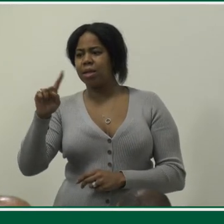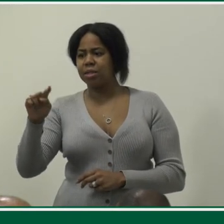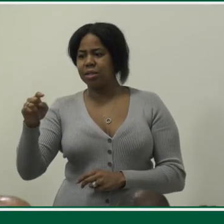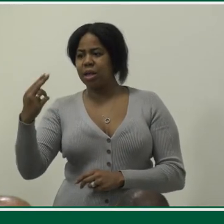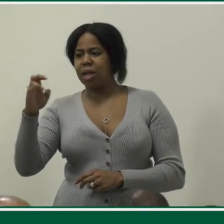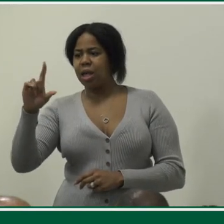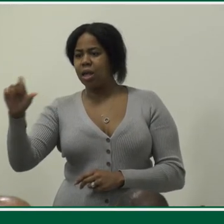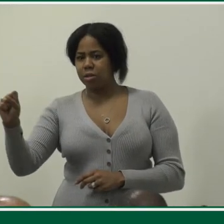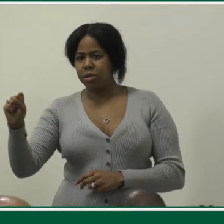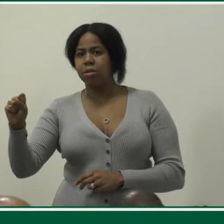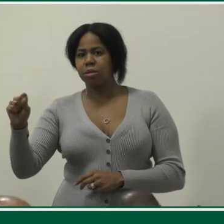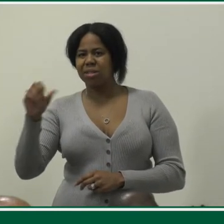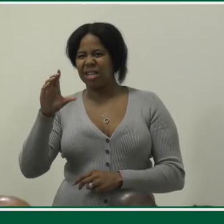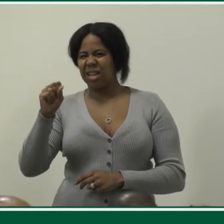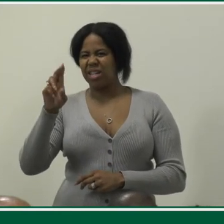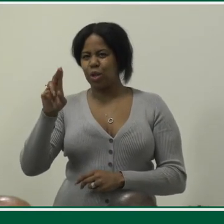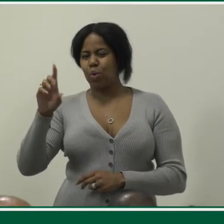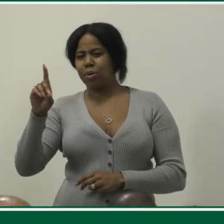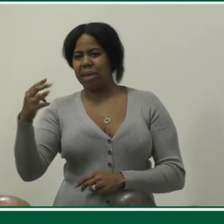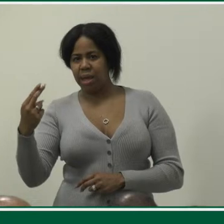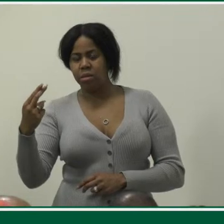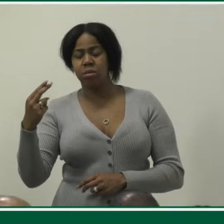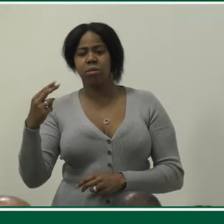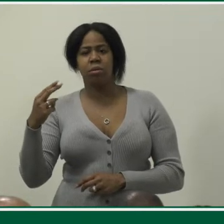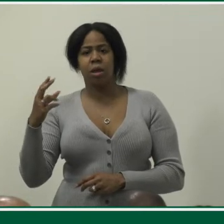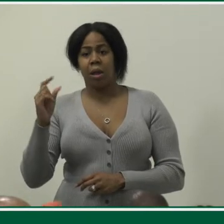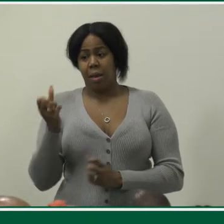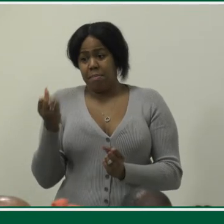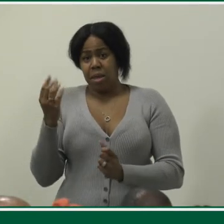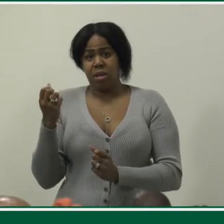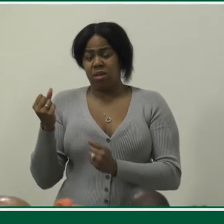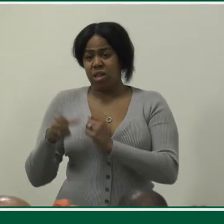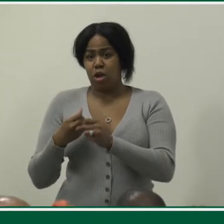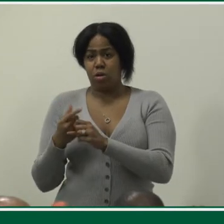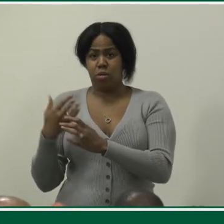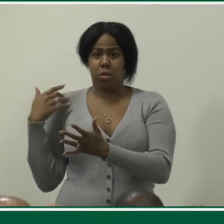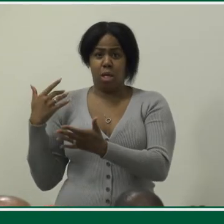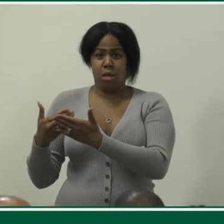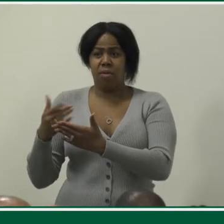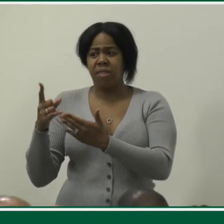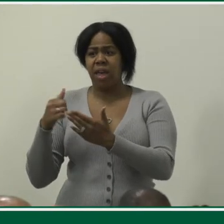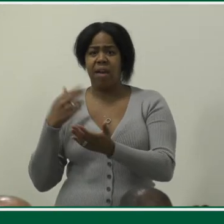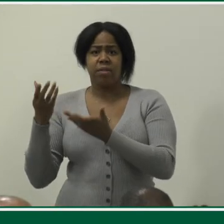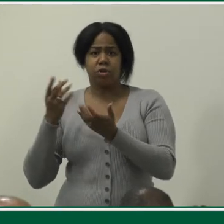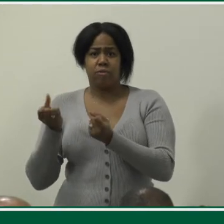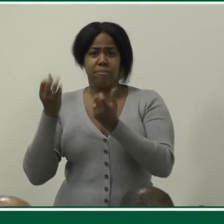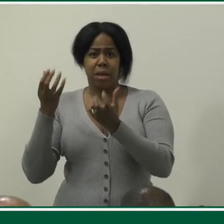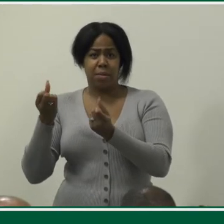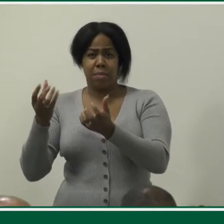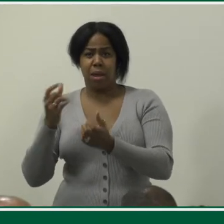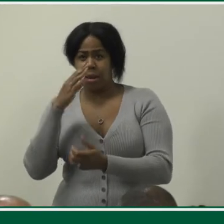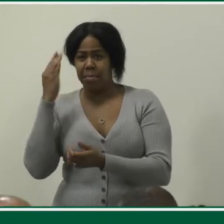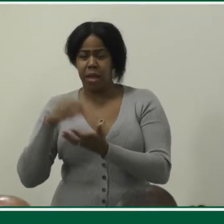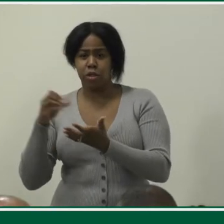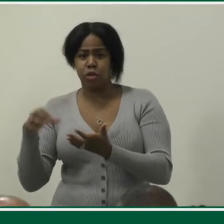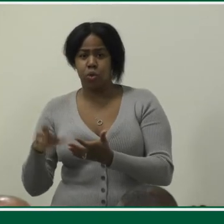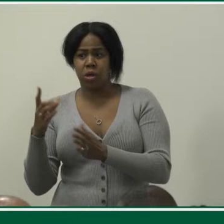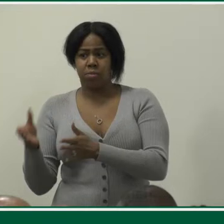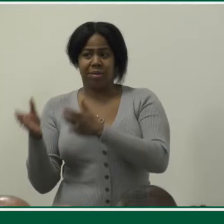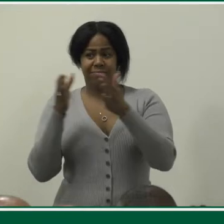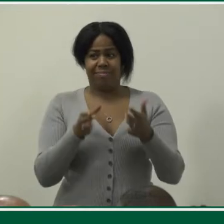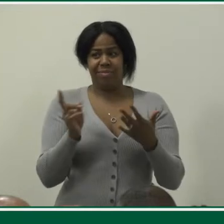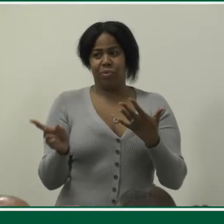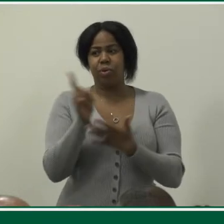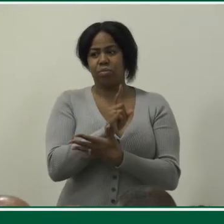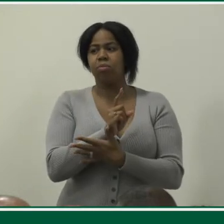Dominguez Hills has served a large population of Black students. And certainly they're up there and definitely in the mix. And President